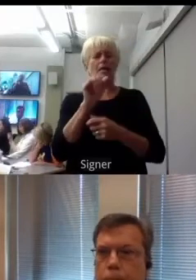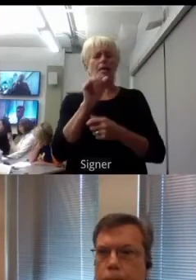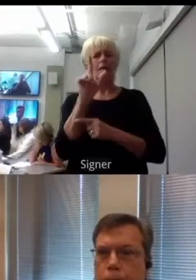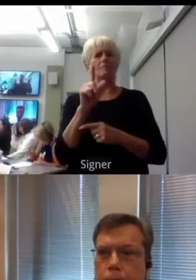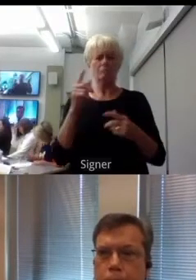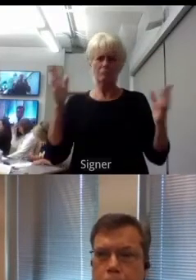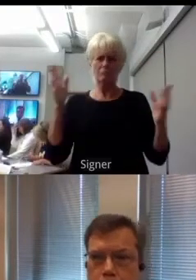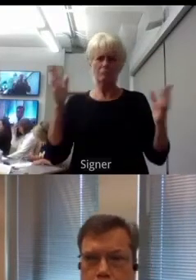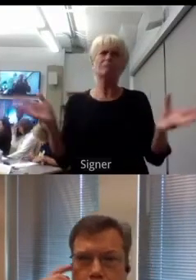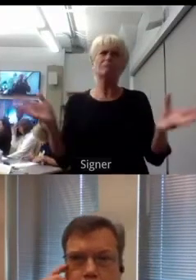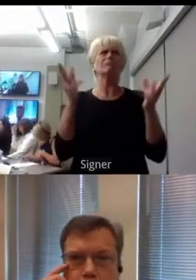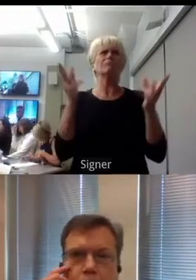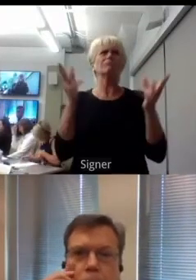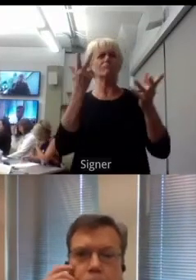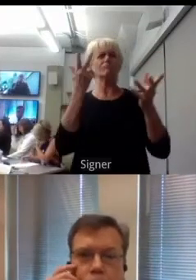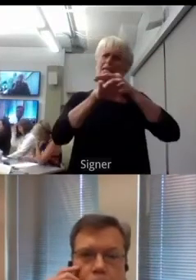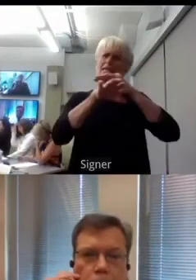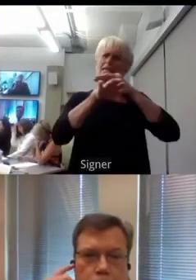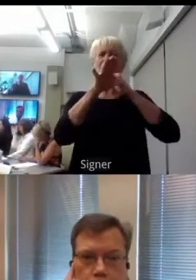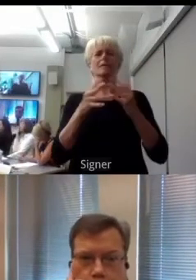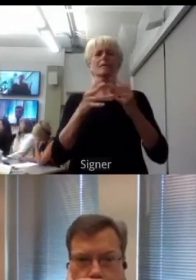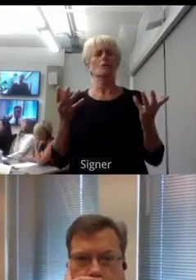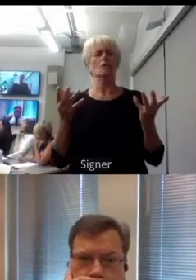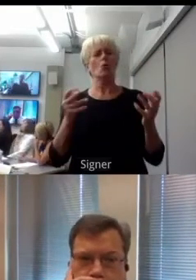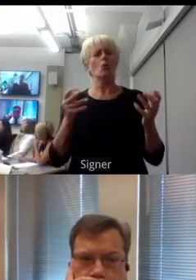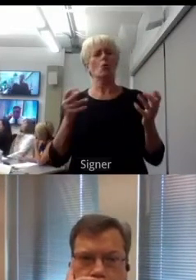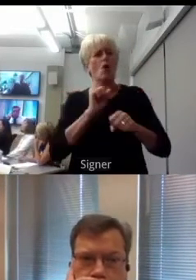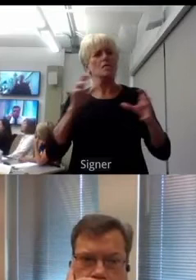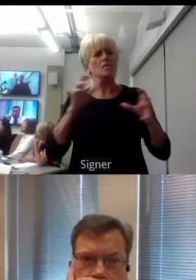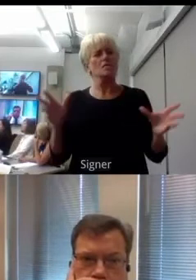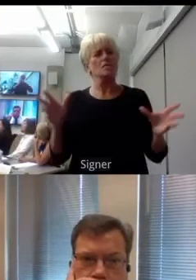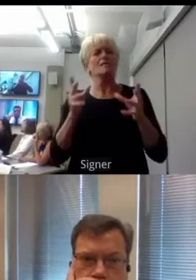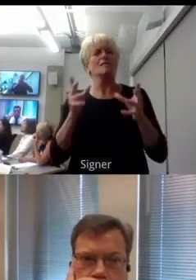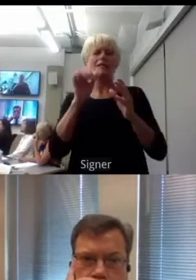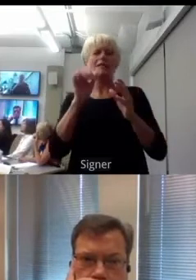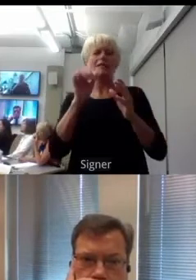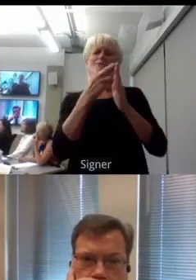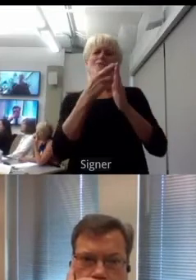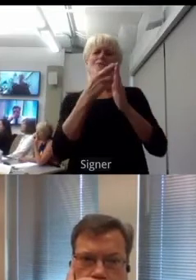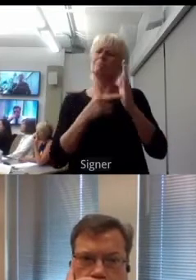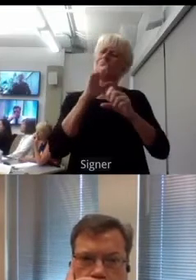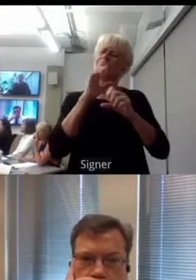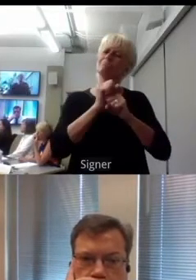to make those regulations live and be real for people.